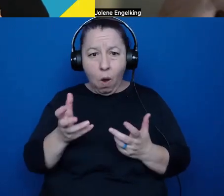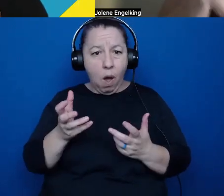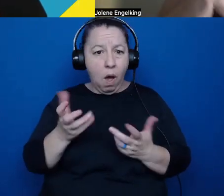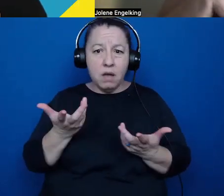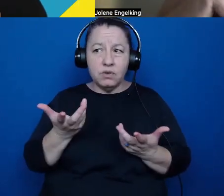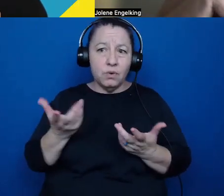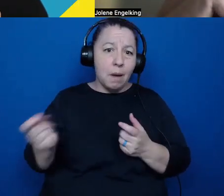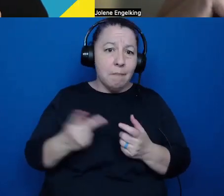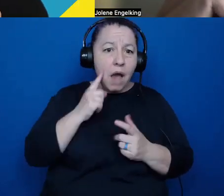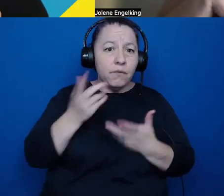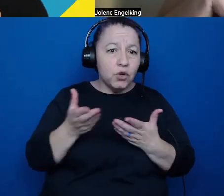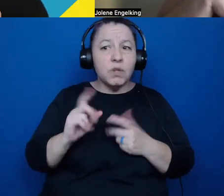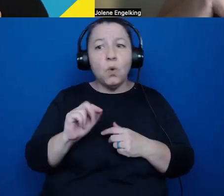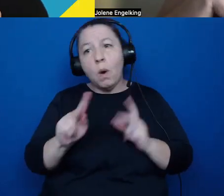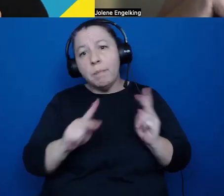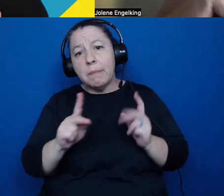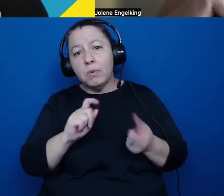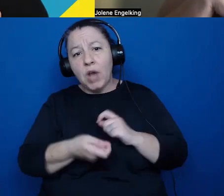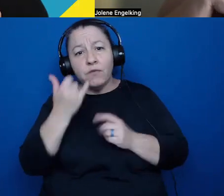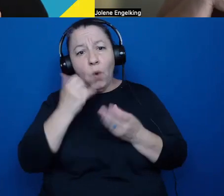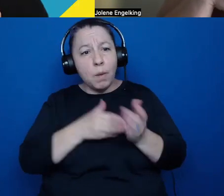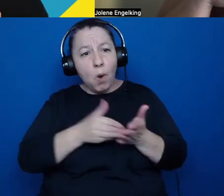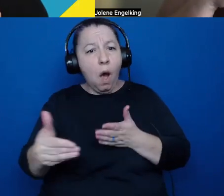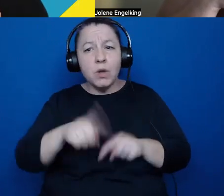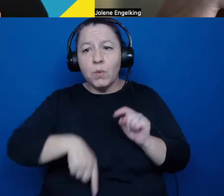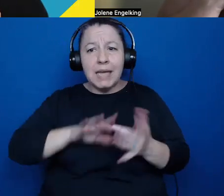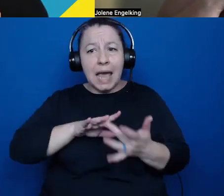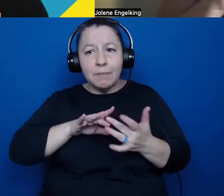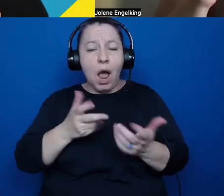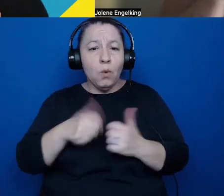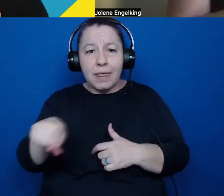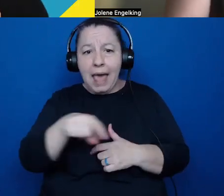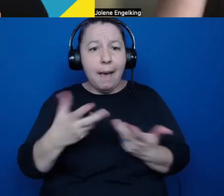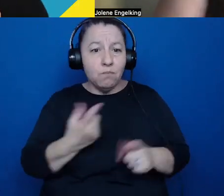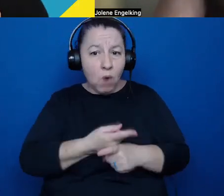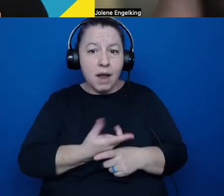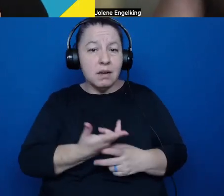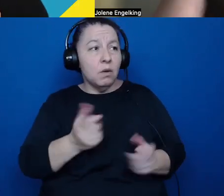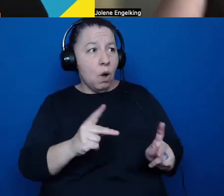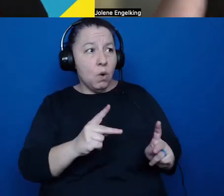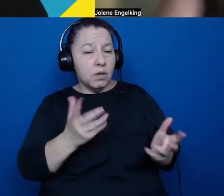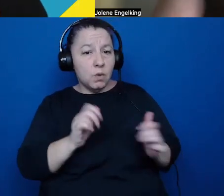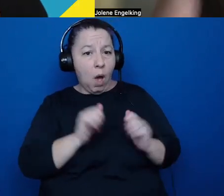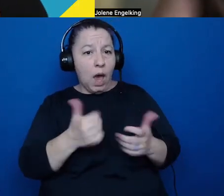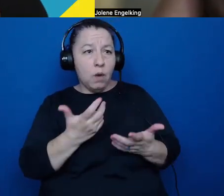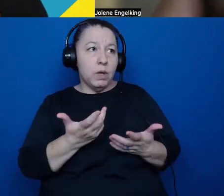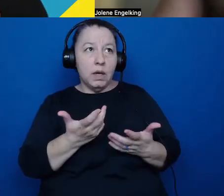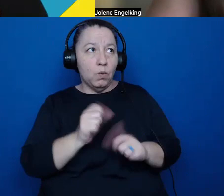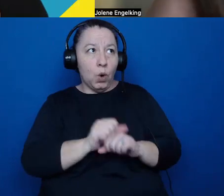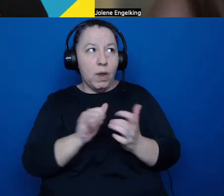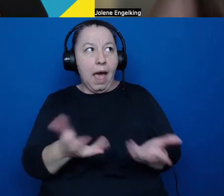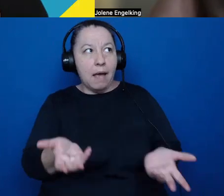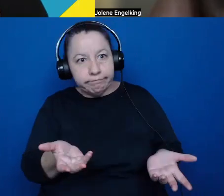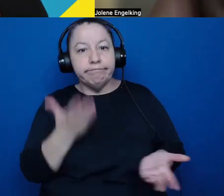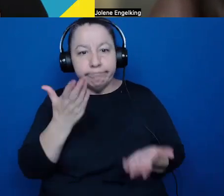or people change their phone number so often that we can't ever keep track of them, right? And so it's like, okay, so what can we do with this, right? And so, yeah, it may be true